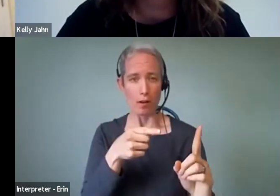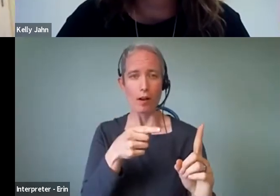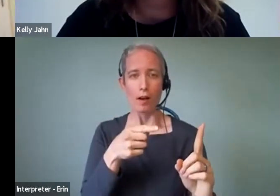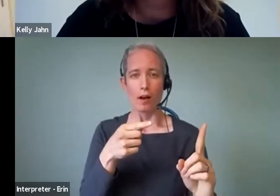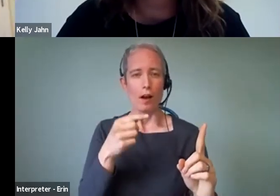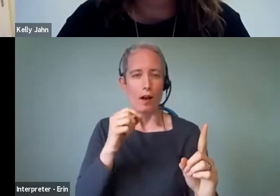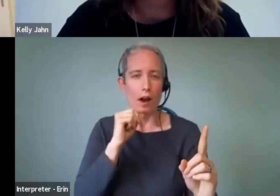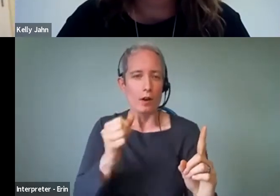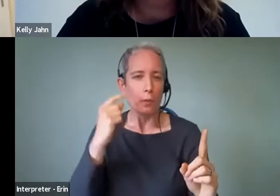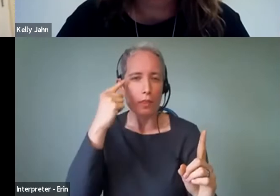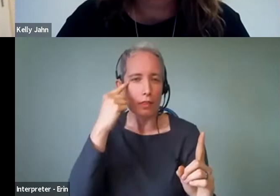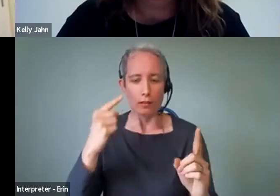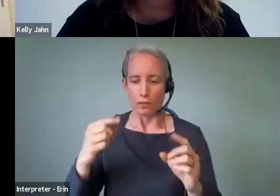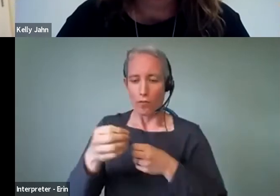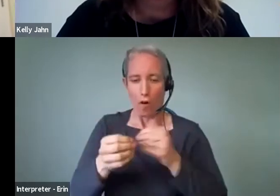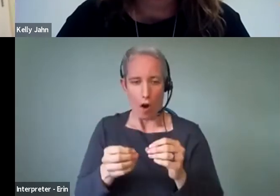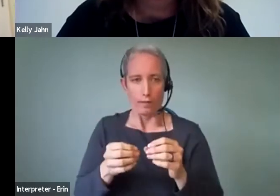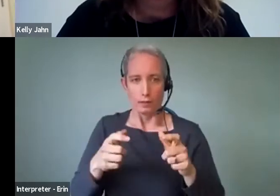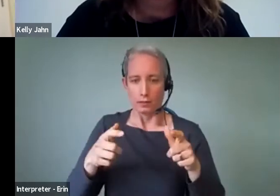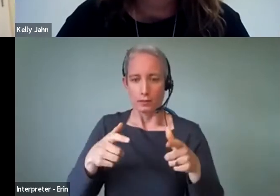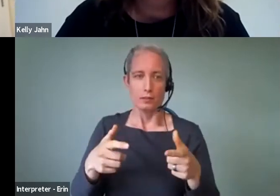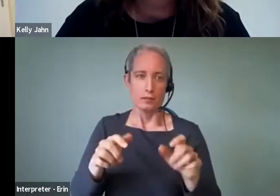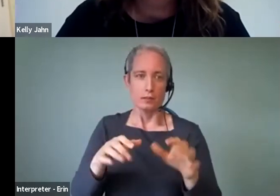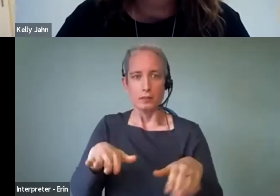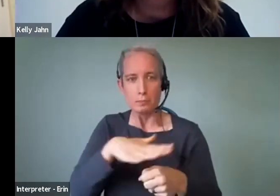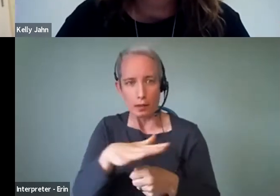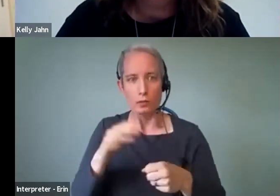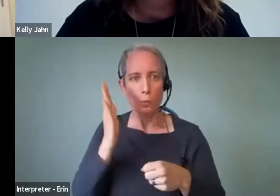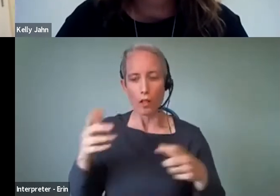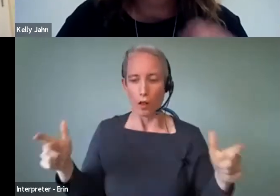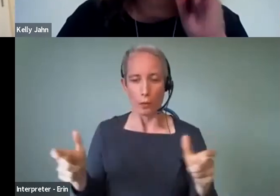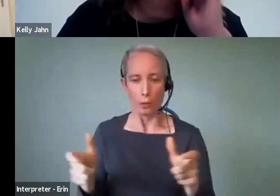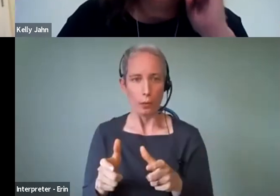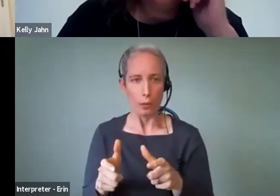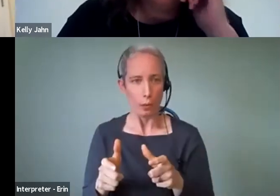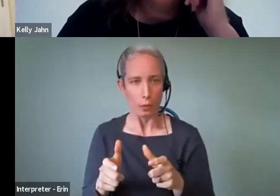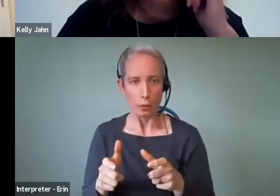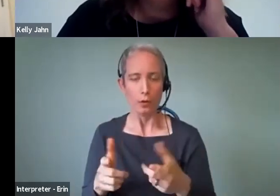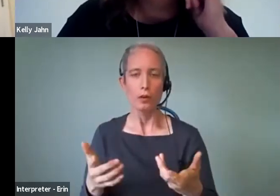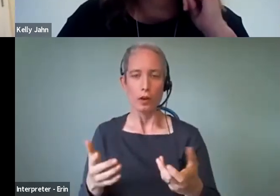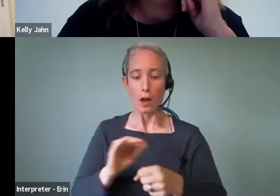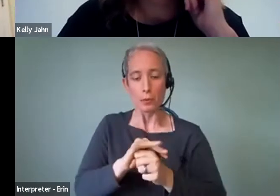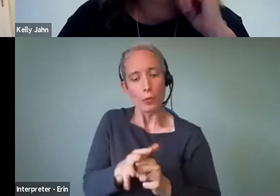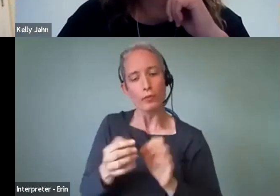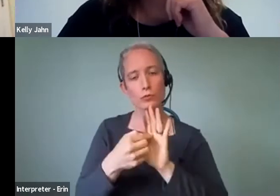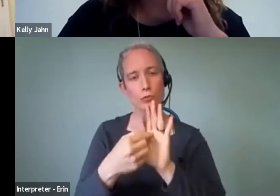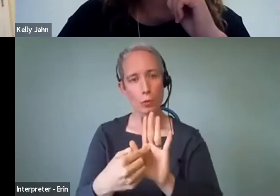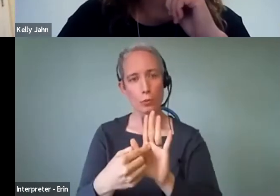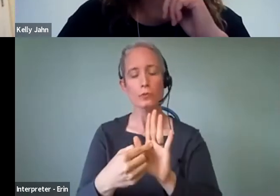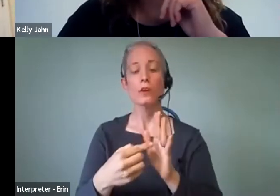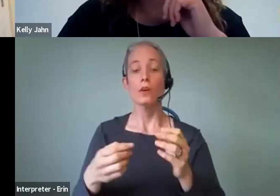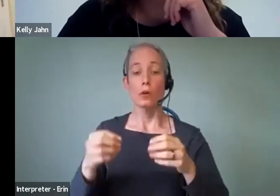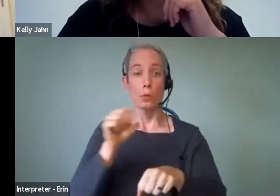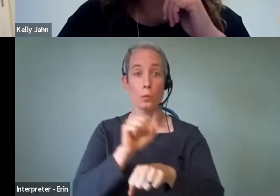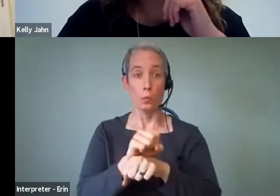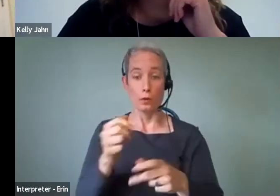I think what COVID has done, it's really shown light on something that's been evolving, which is this